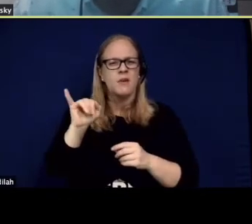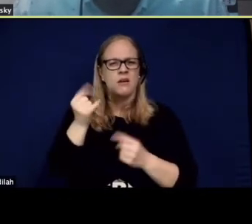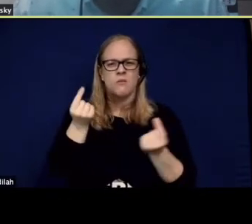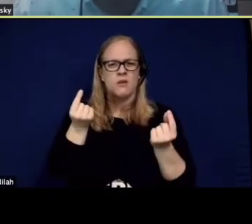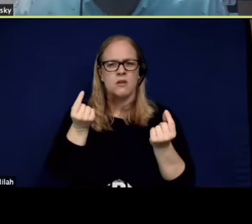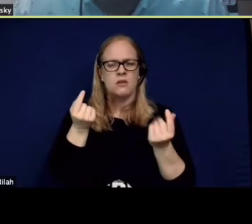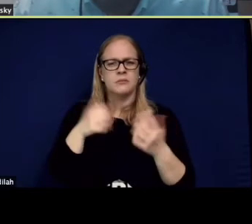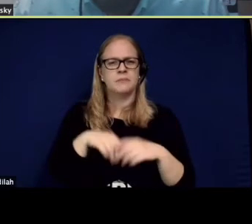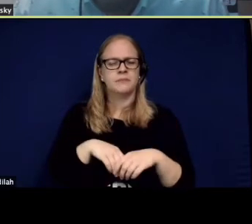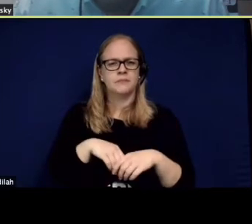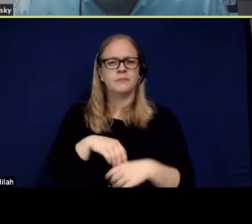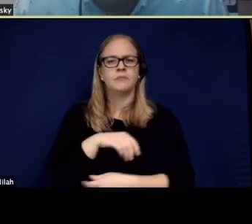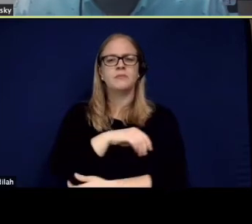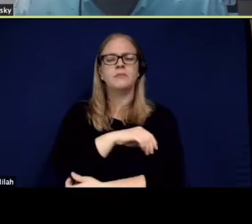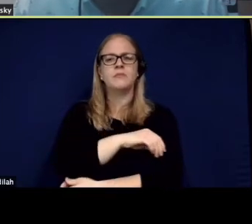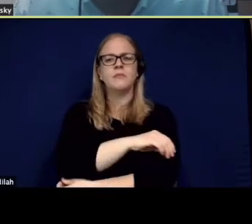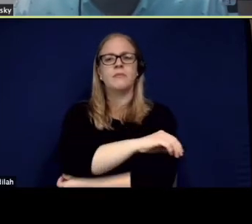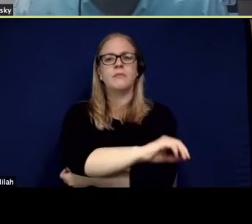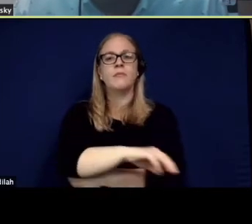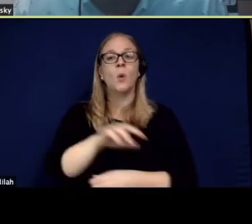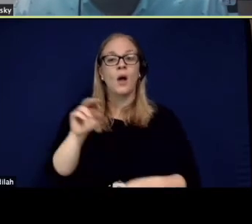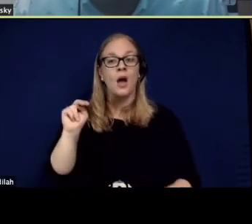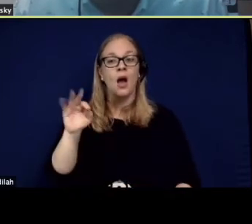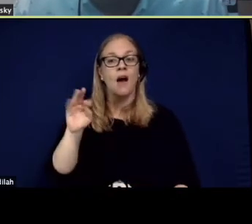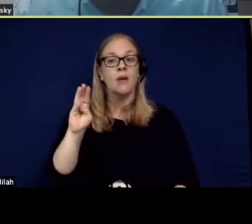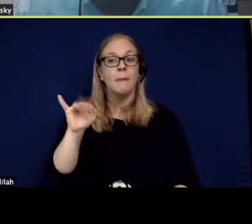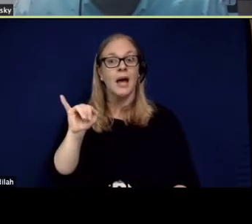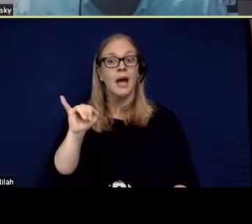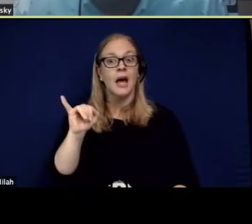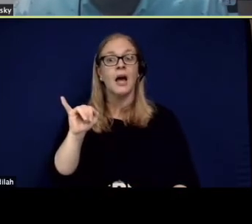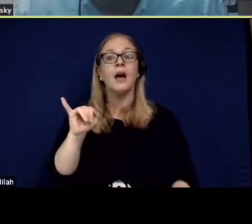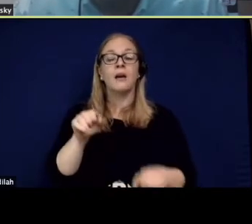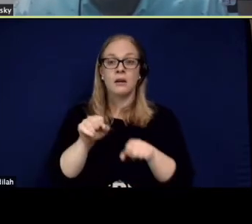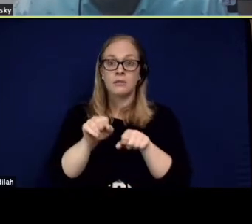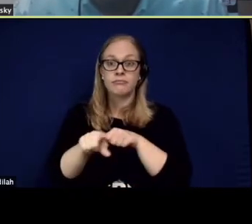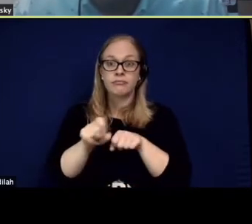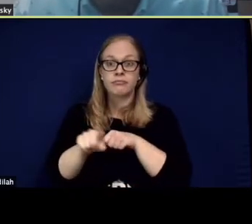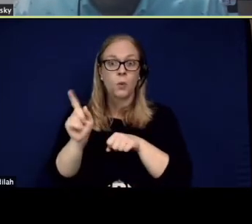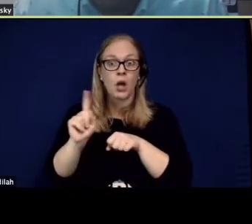wireless signals have a much lower frequency transmission than Bluetooth.